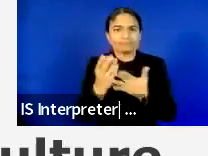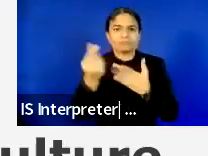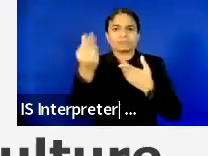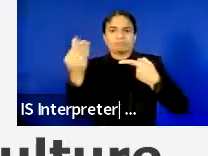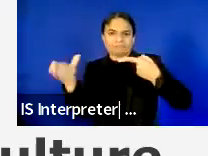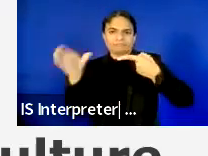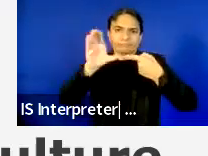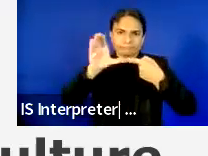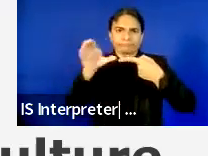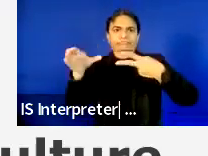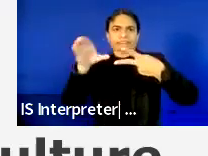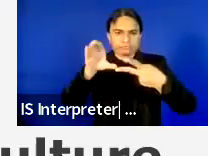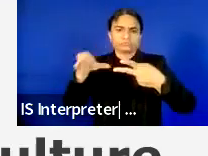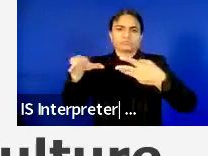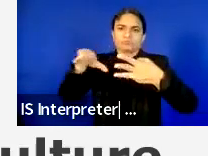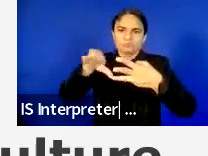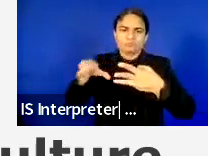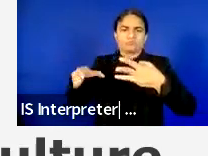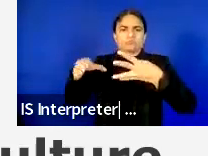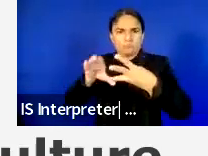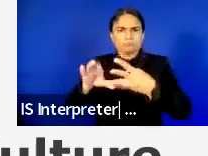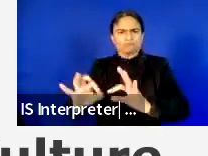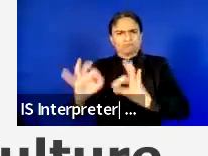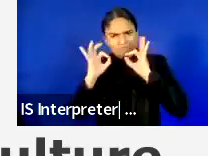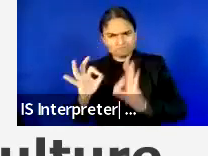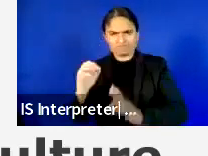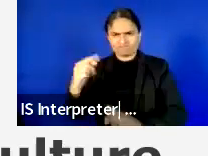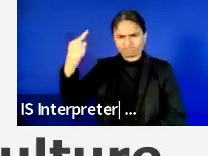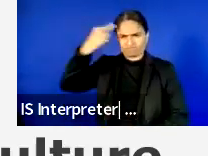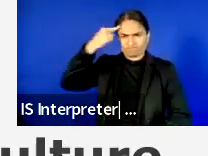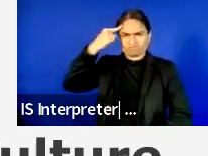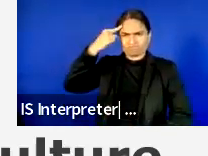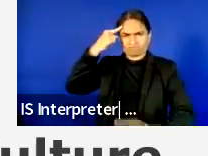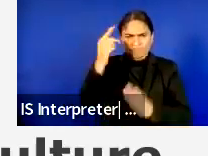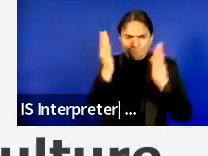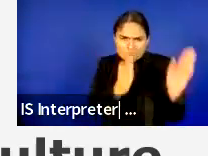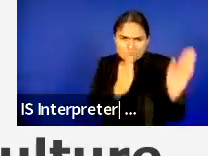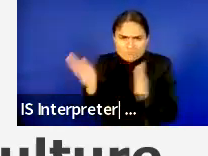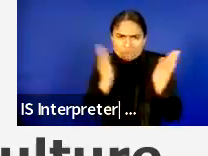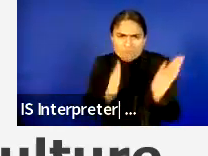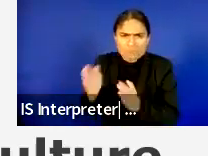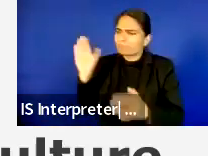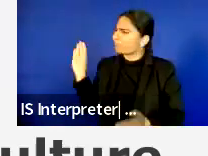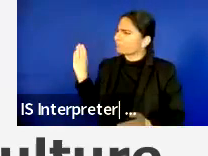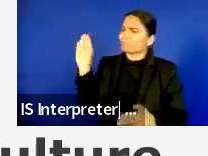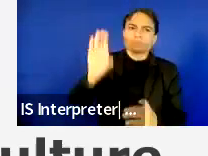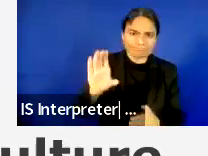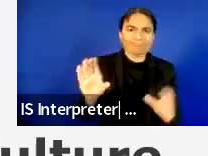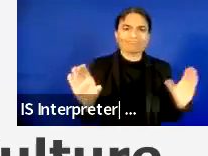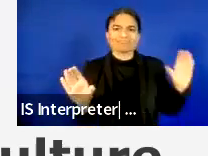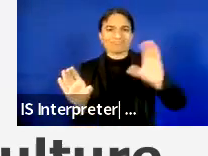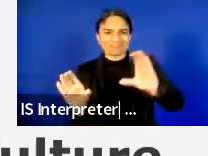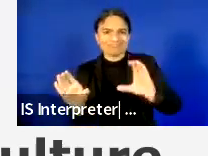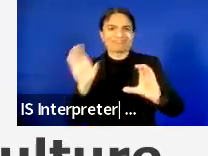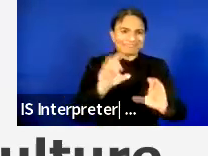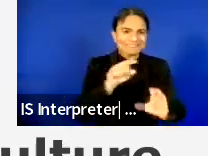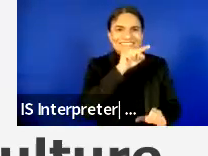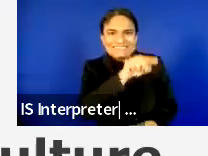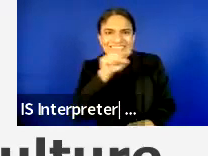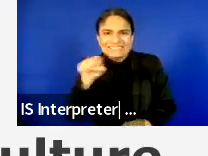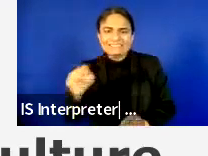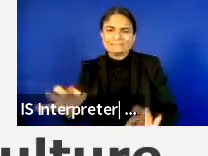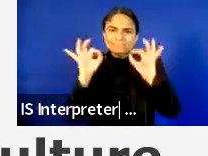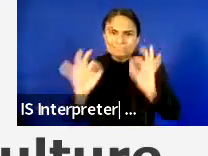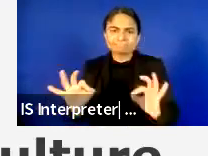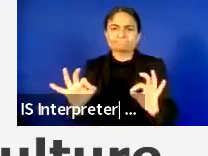resources, and also making sure that there is a culture of access was established